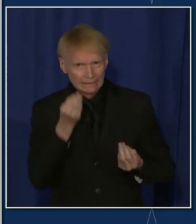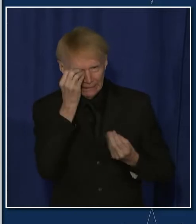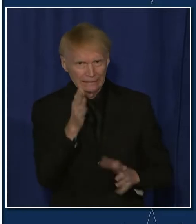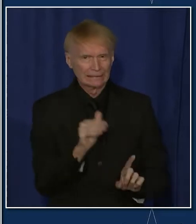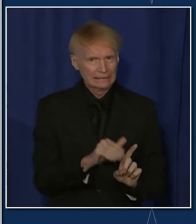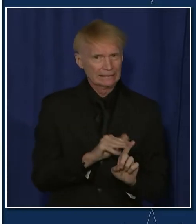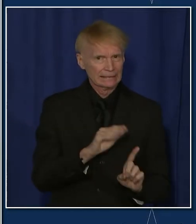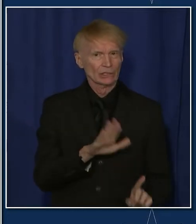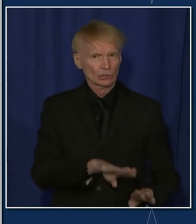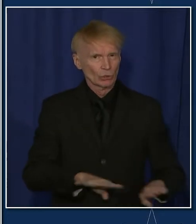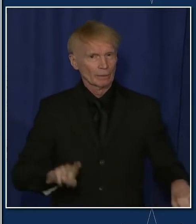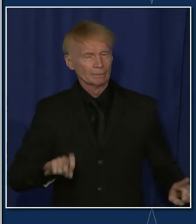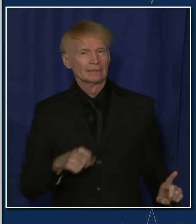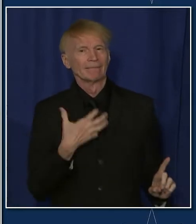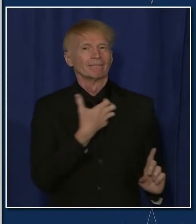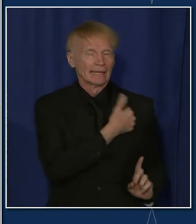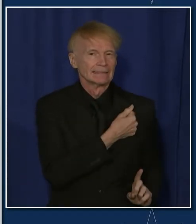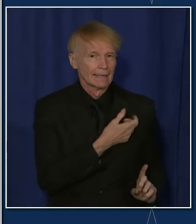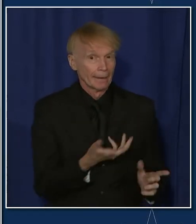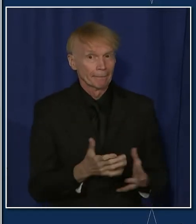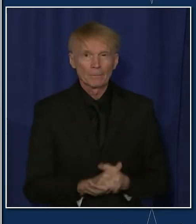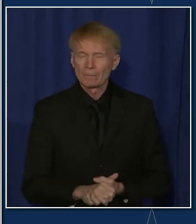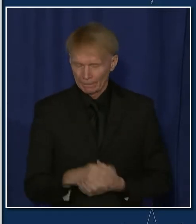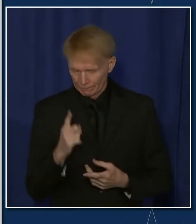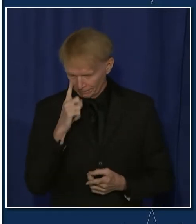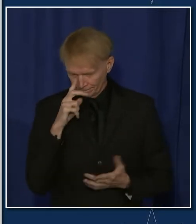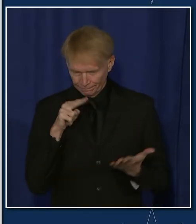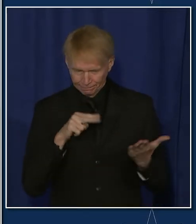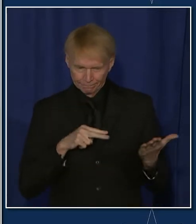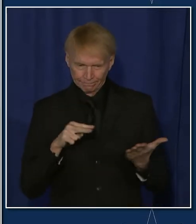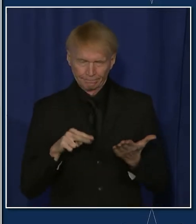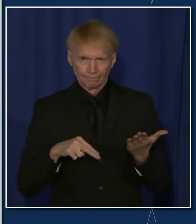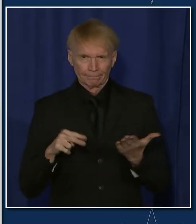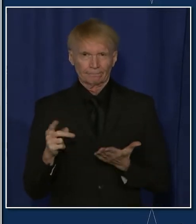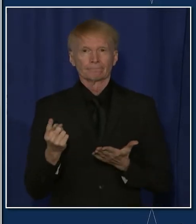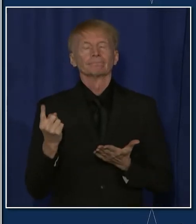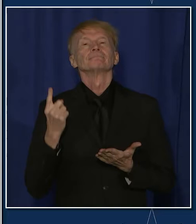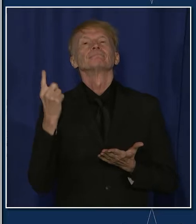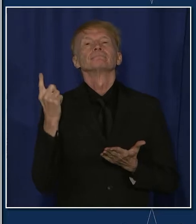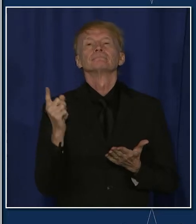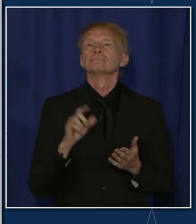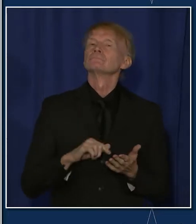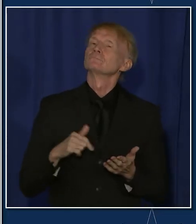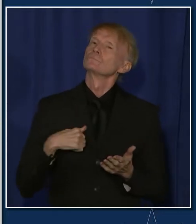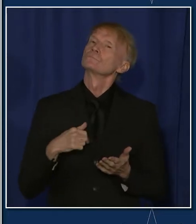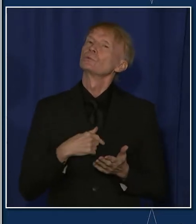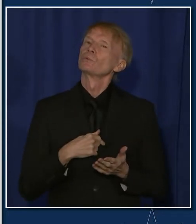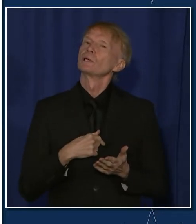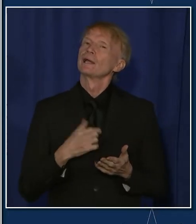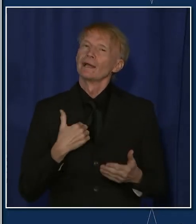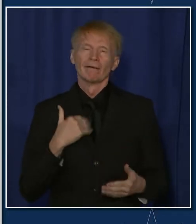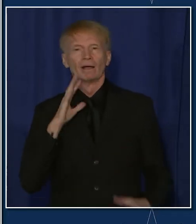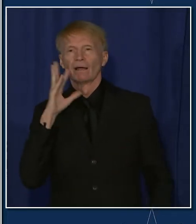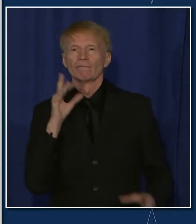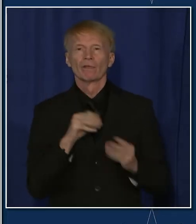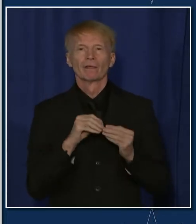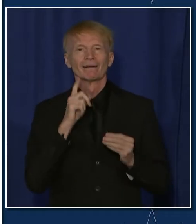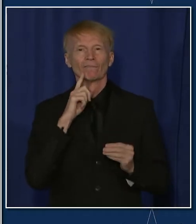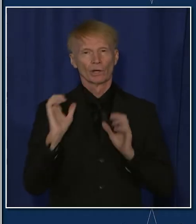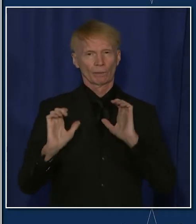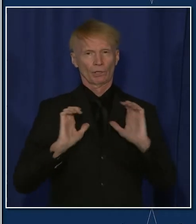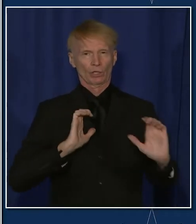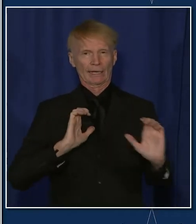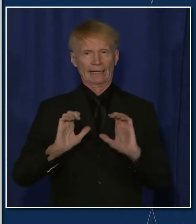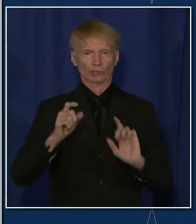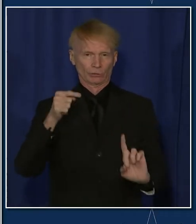children vaccinated. Make sure I didn't miss anything. And we are going all out in terms of communicating to our families.